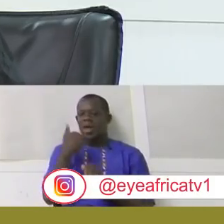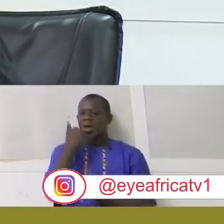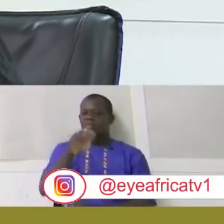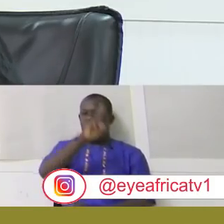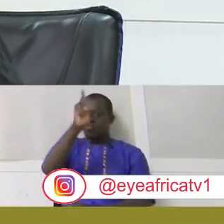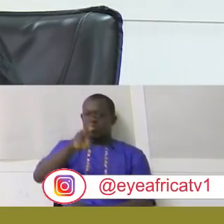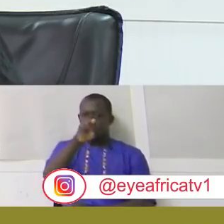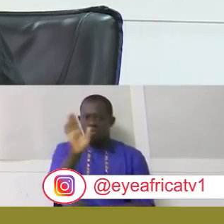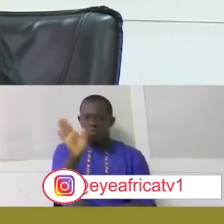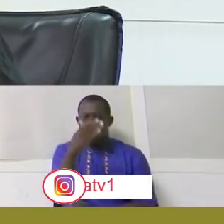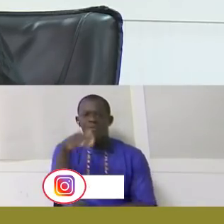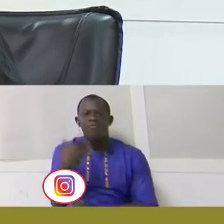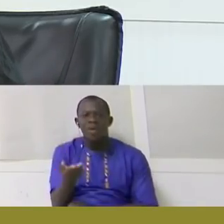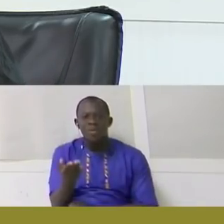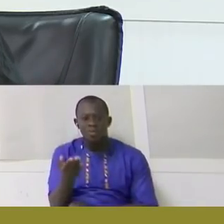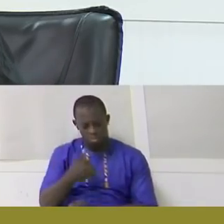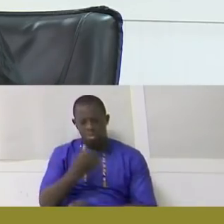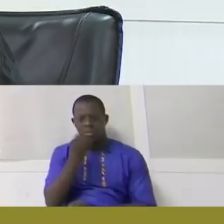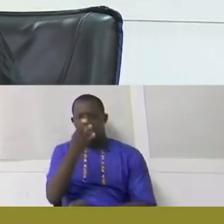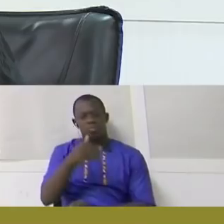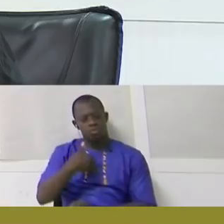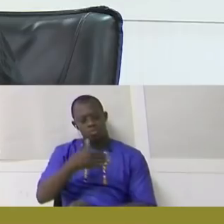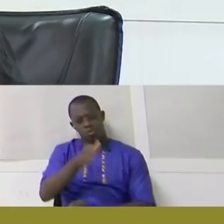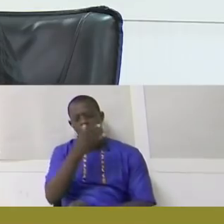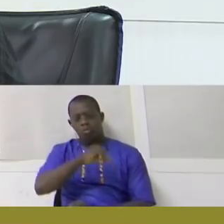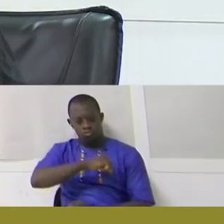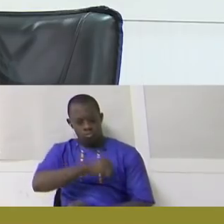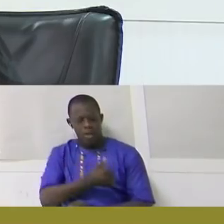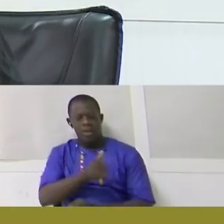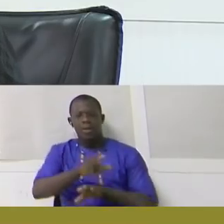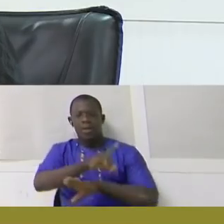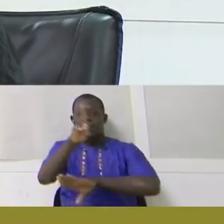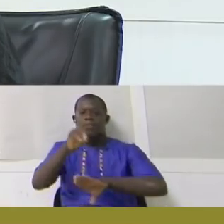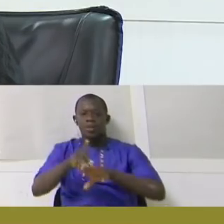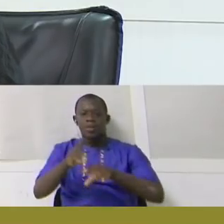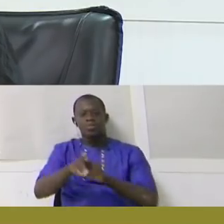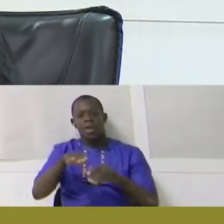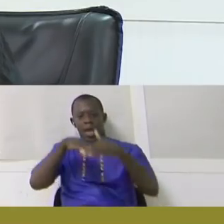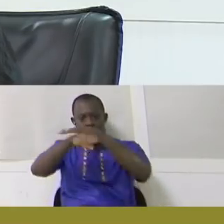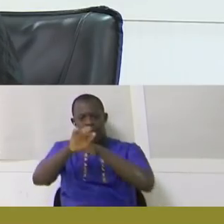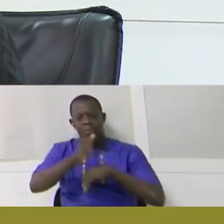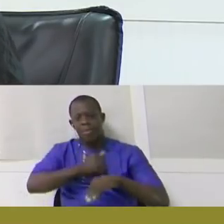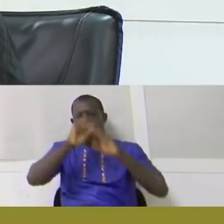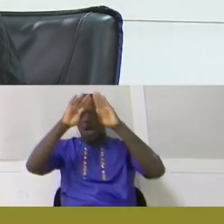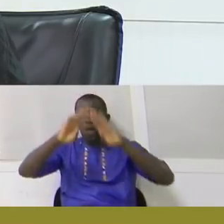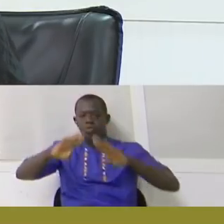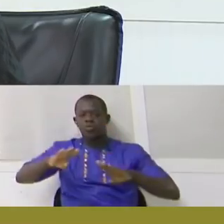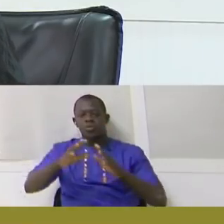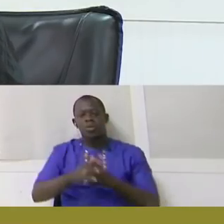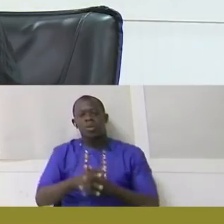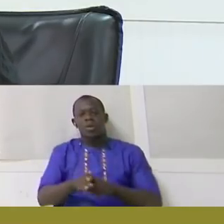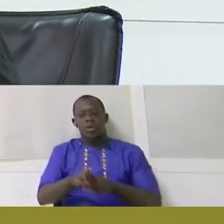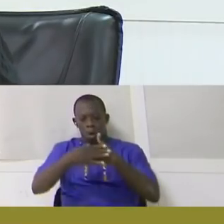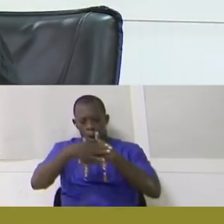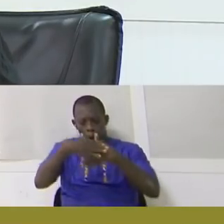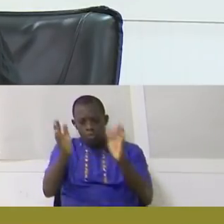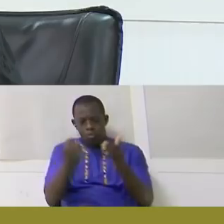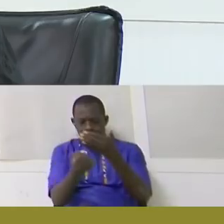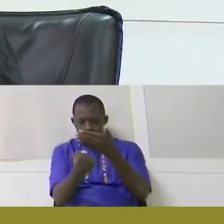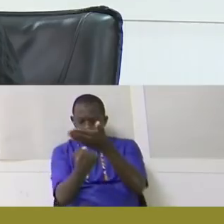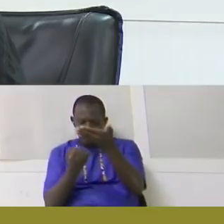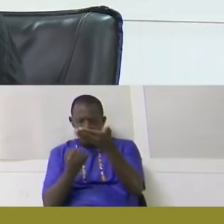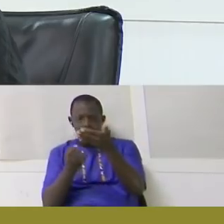wonak bi lay dem. He asked me, where are you going to? I said I am going to the bathroom. Ma dem suma cabinet. I went to my bedroom. Ubi suma